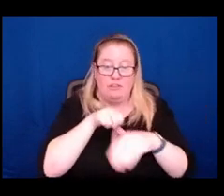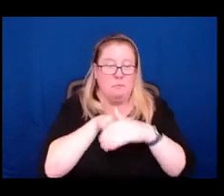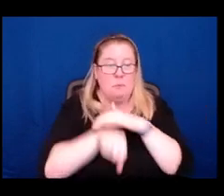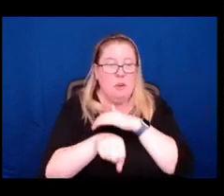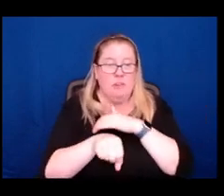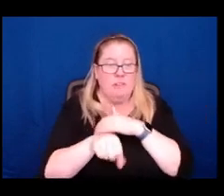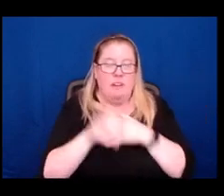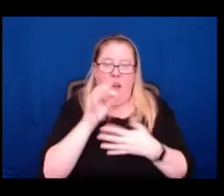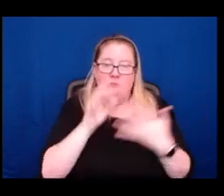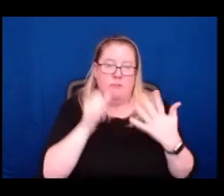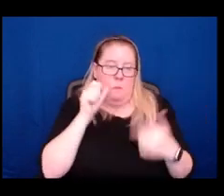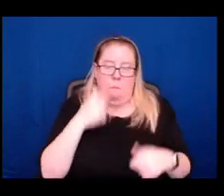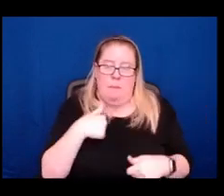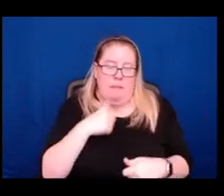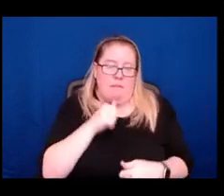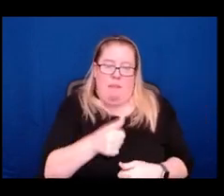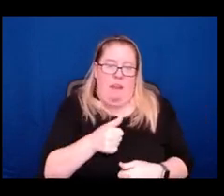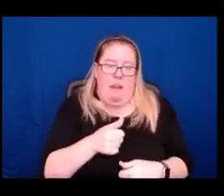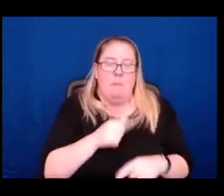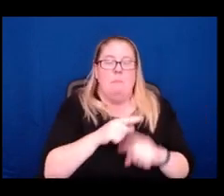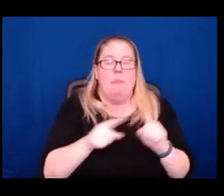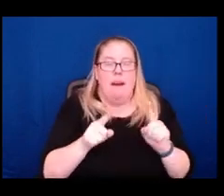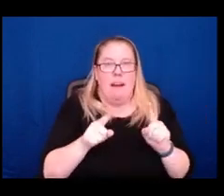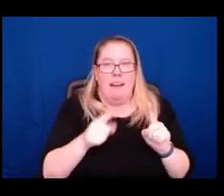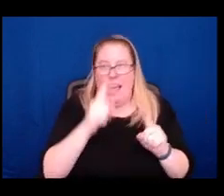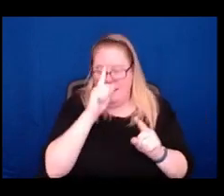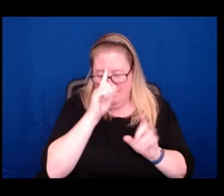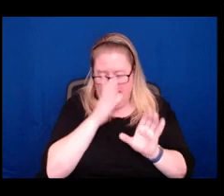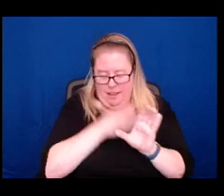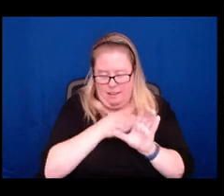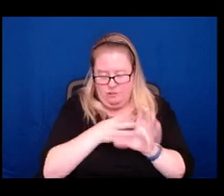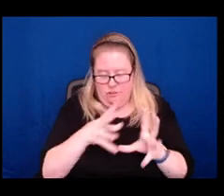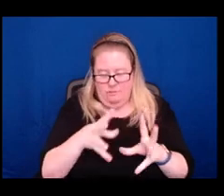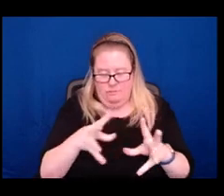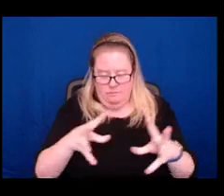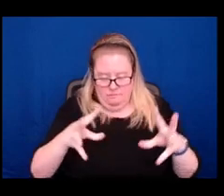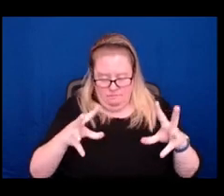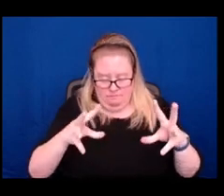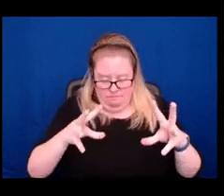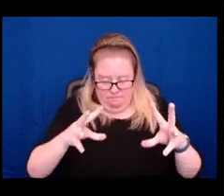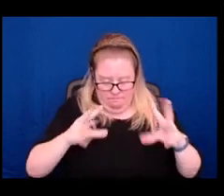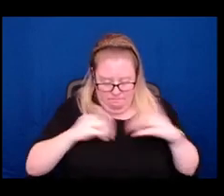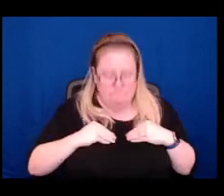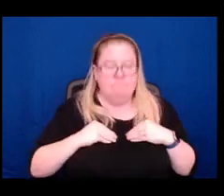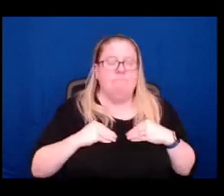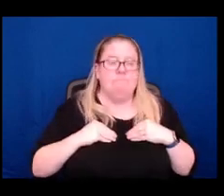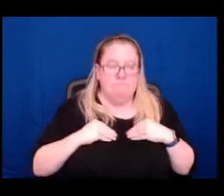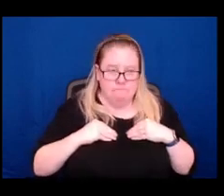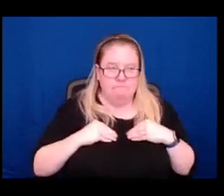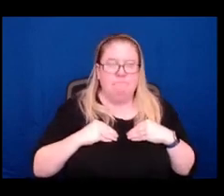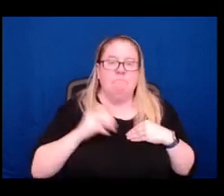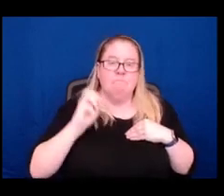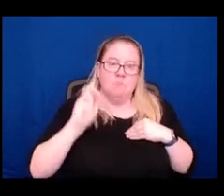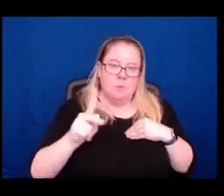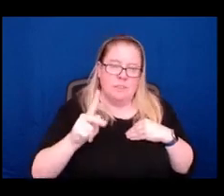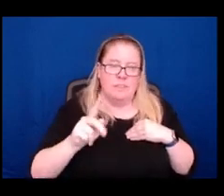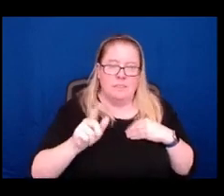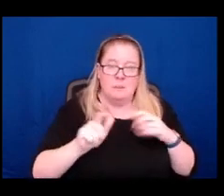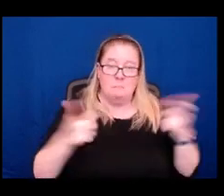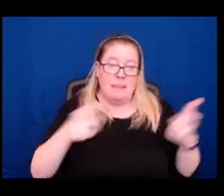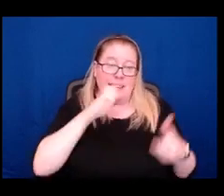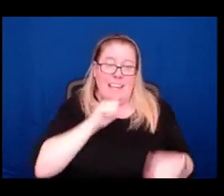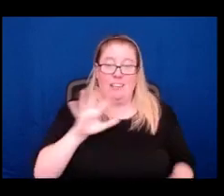naturally just wasn't an option, but it's something that I had to work through psychologically. to say, okay, you're hitting the